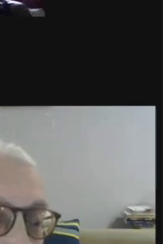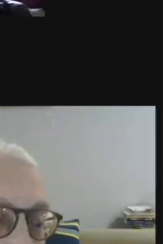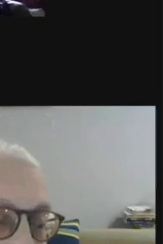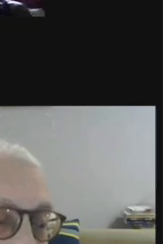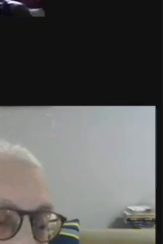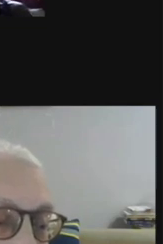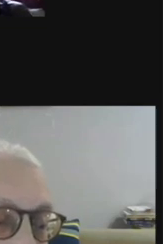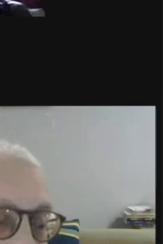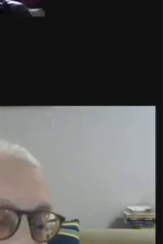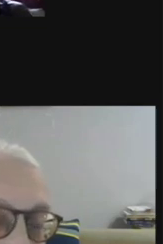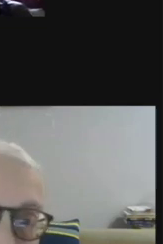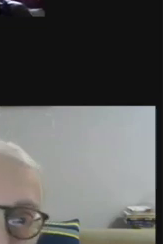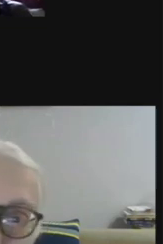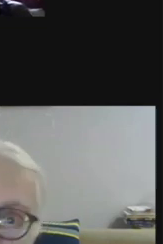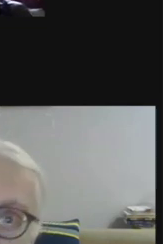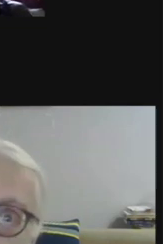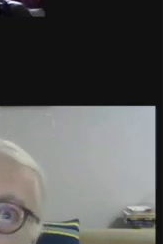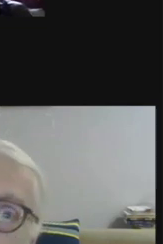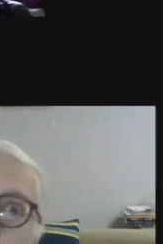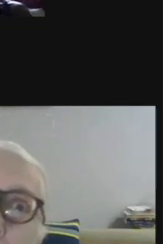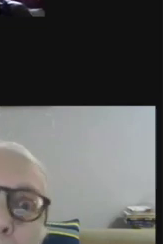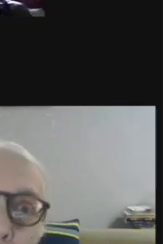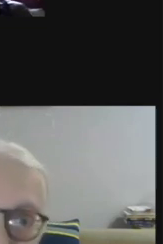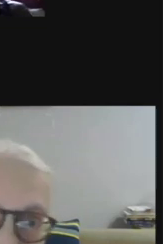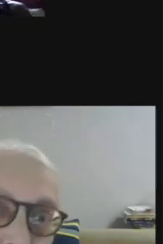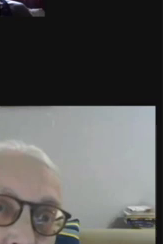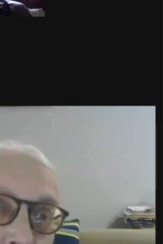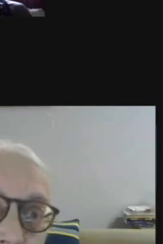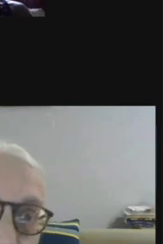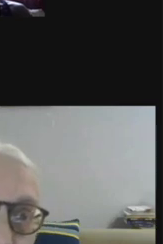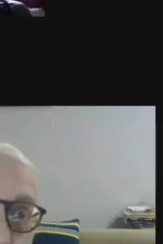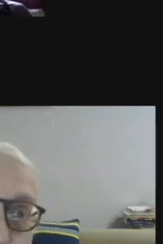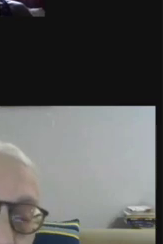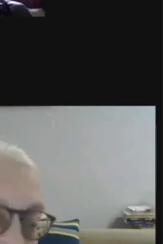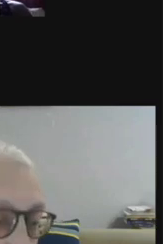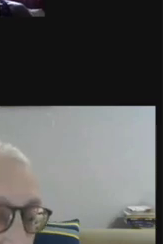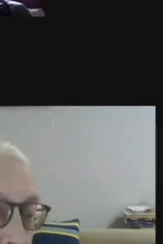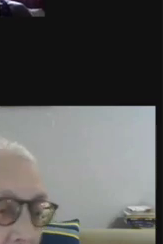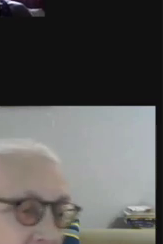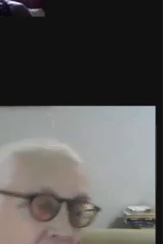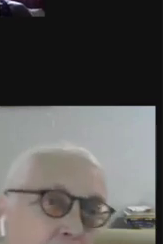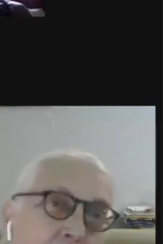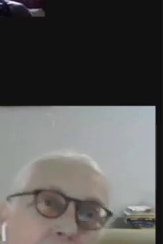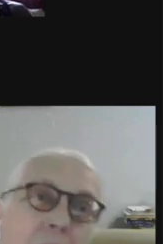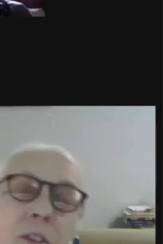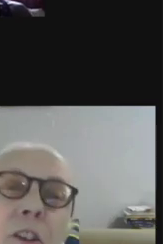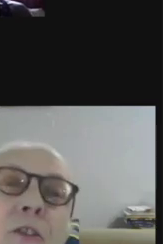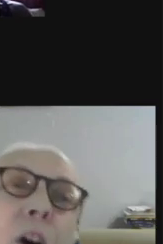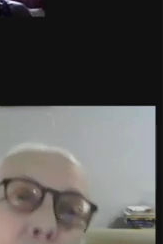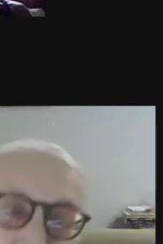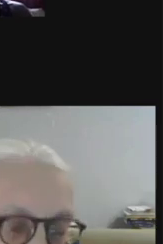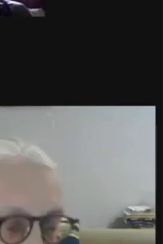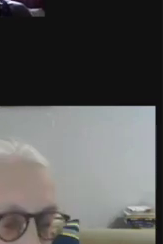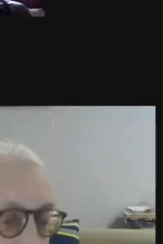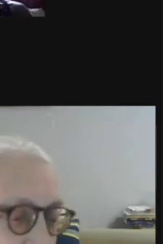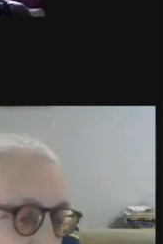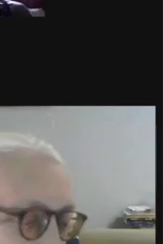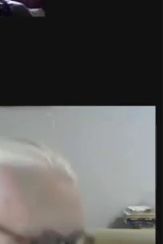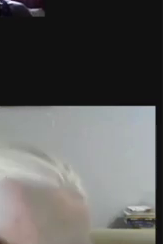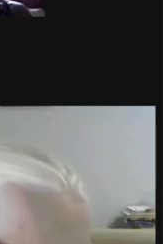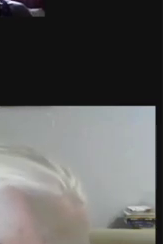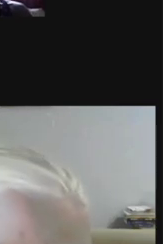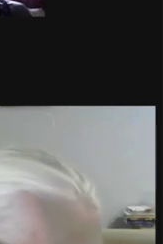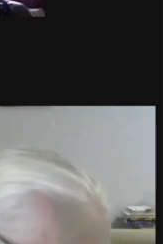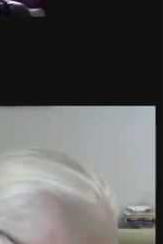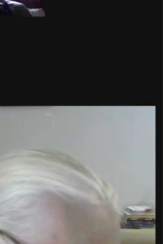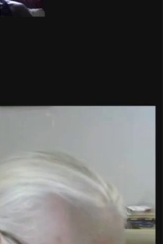Orleans, you tell time by the number of meals you're going to have, right? So we're how many meals are you going for, Ryan? Do you